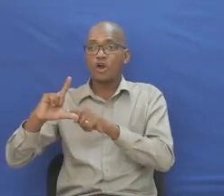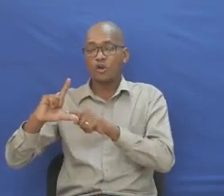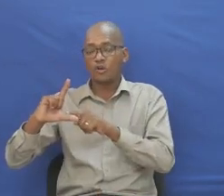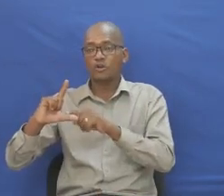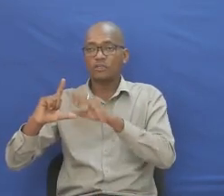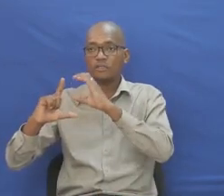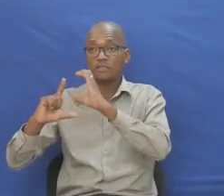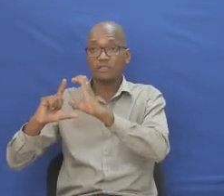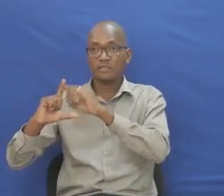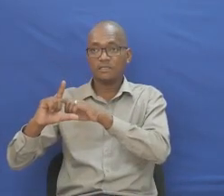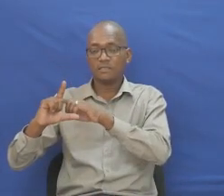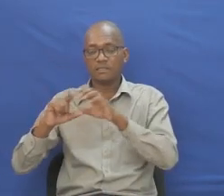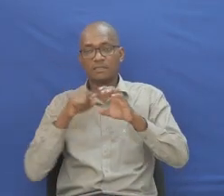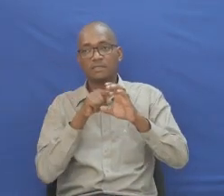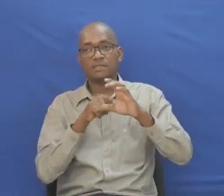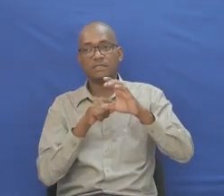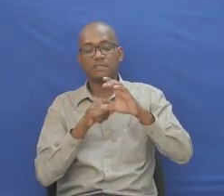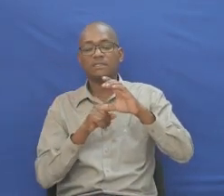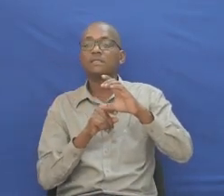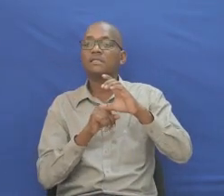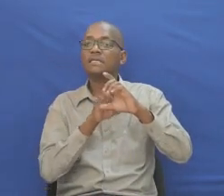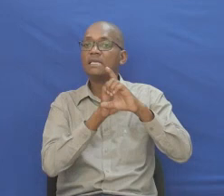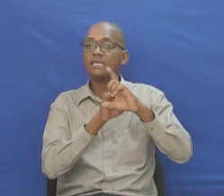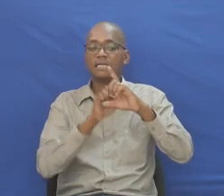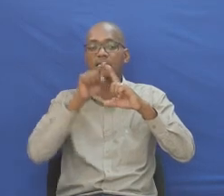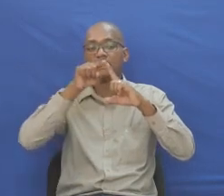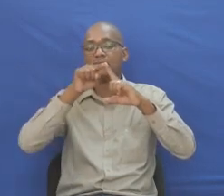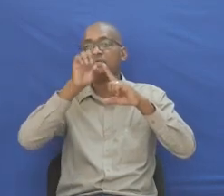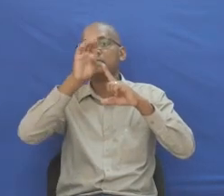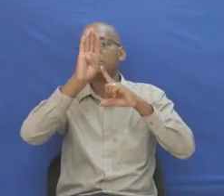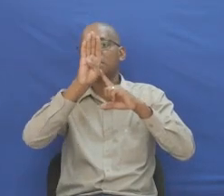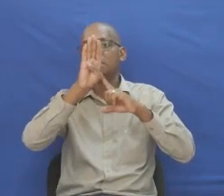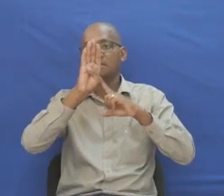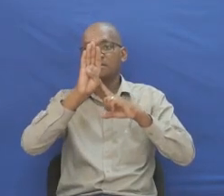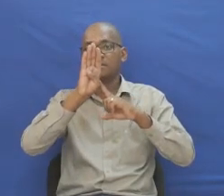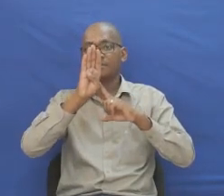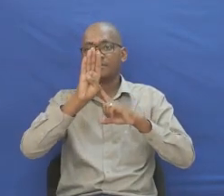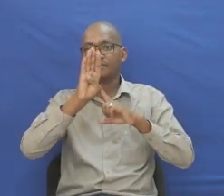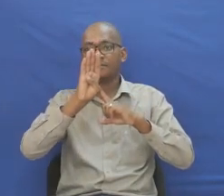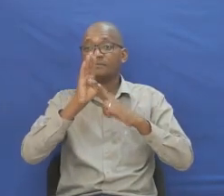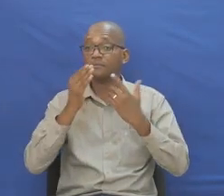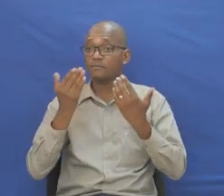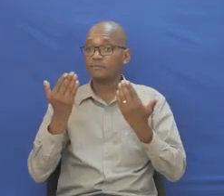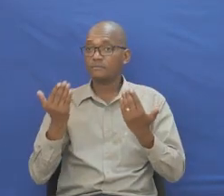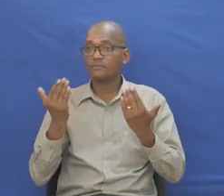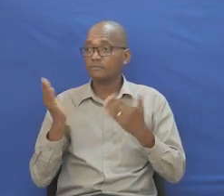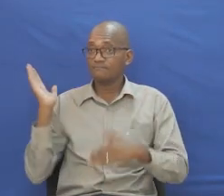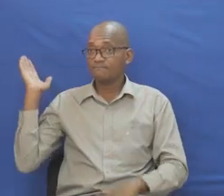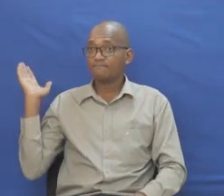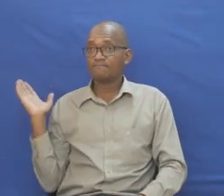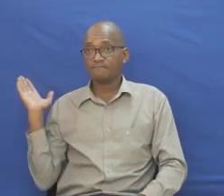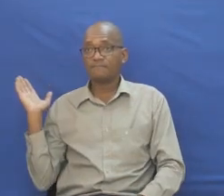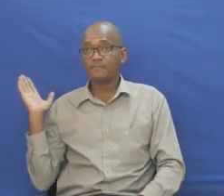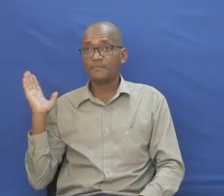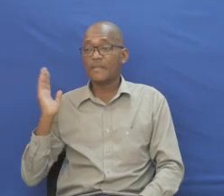one is E, and the top here it is B. For this one, right-angled triangle, whereby here